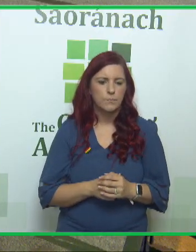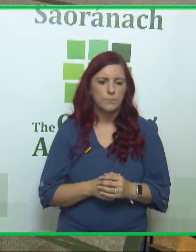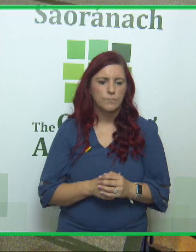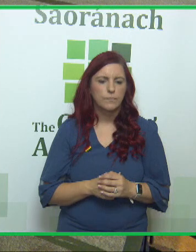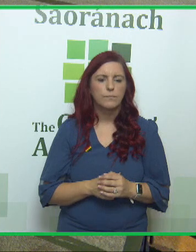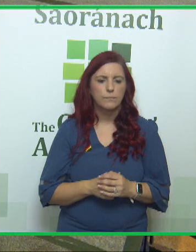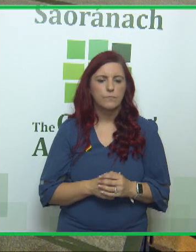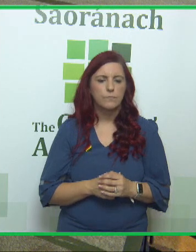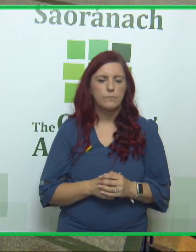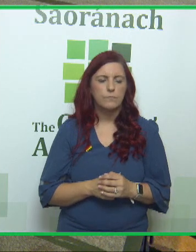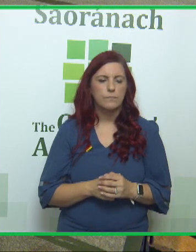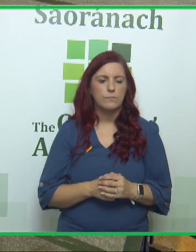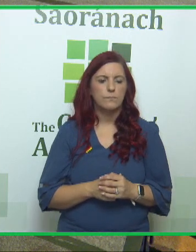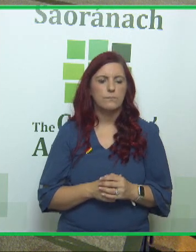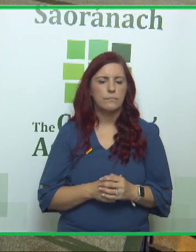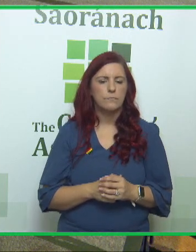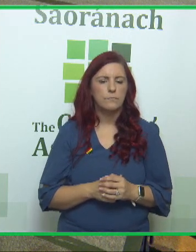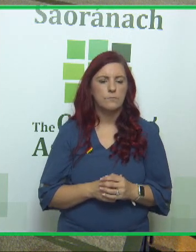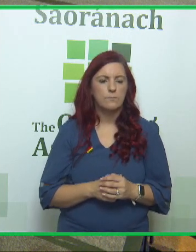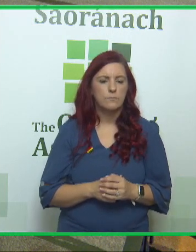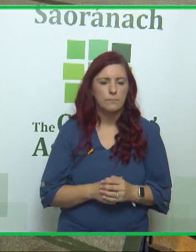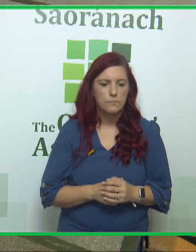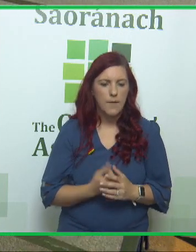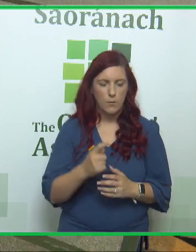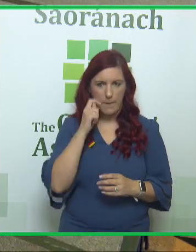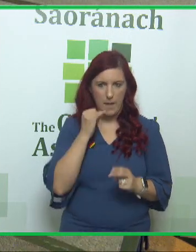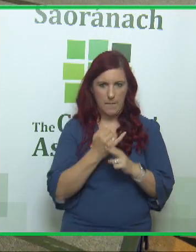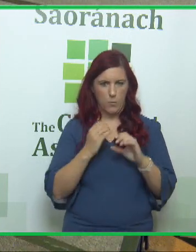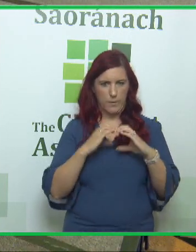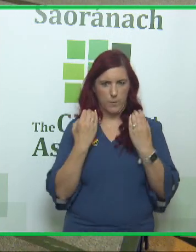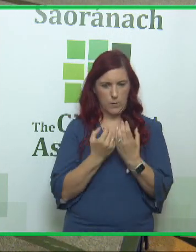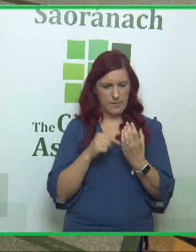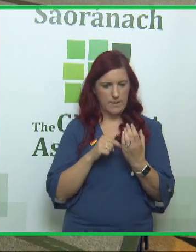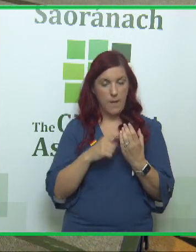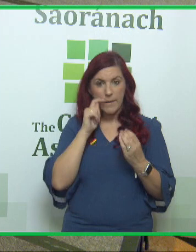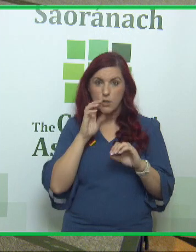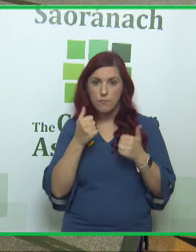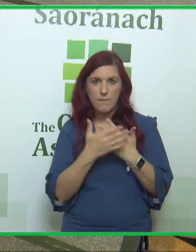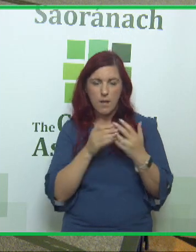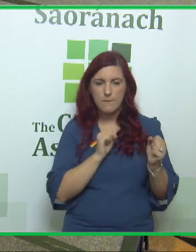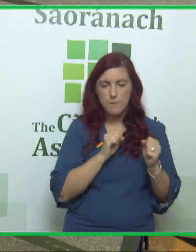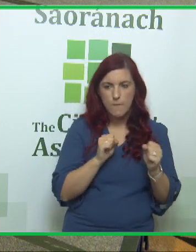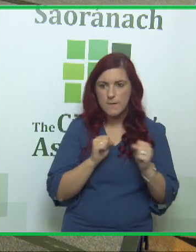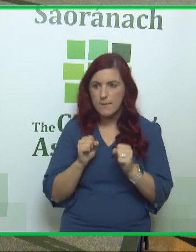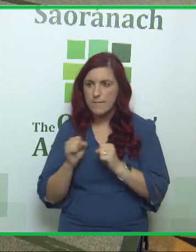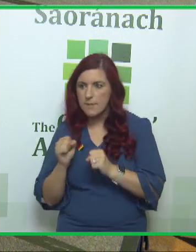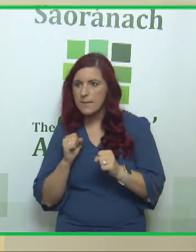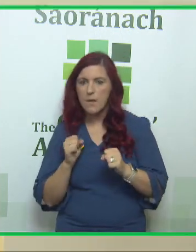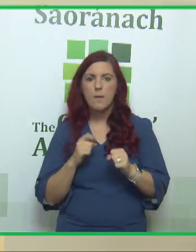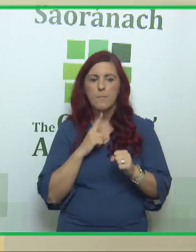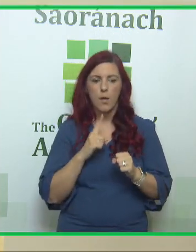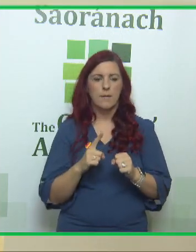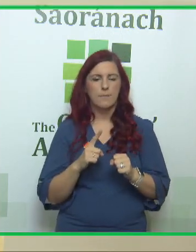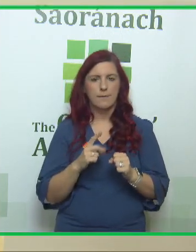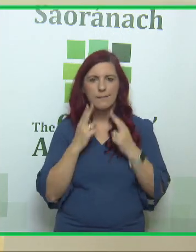be, in our communities, I think it's great, there's a lot of services in town. Throw a stone and you can hit a service, you know.